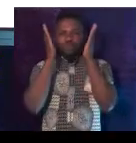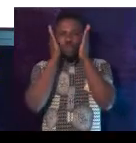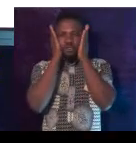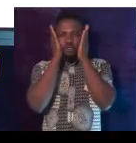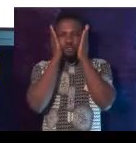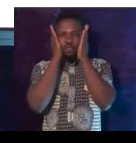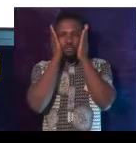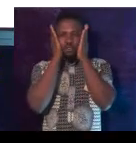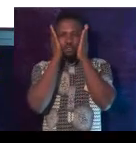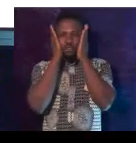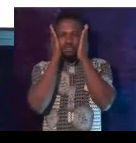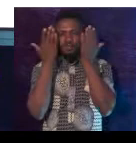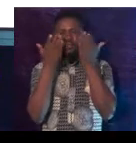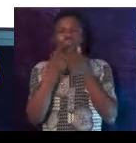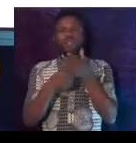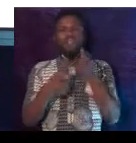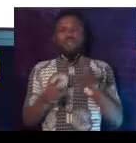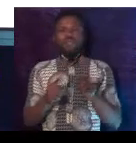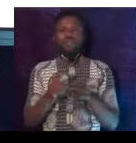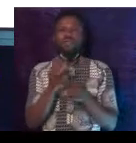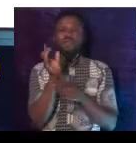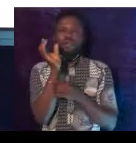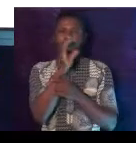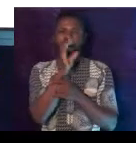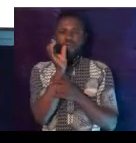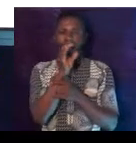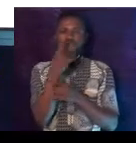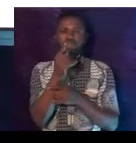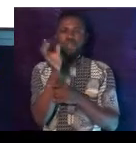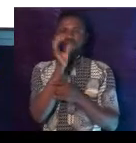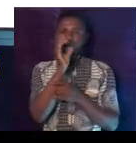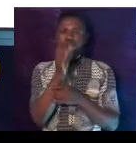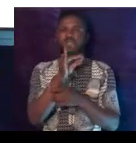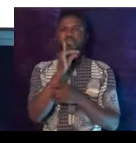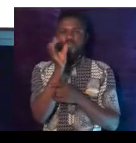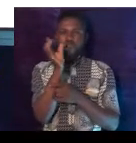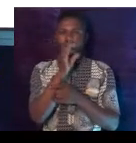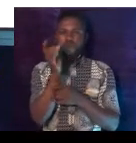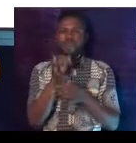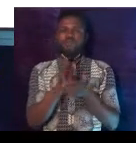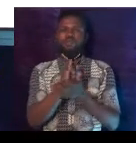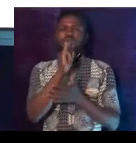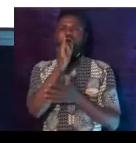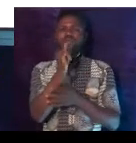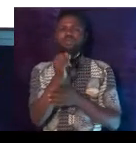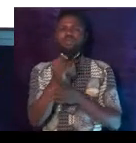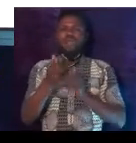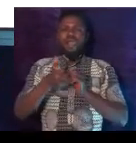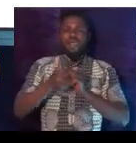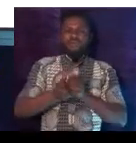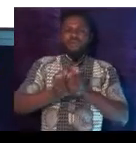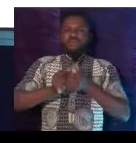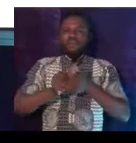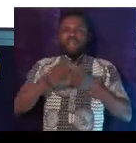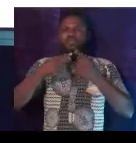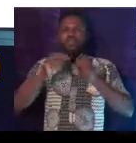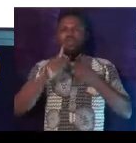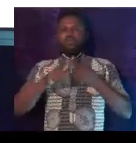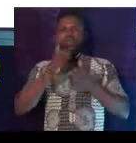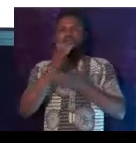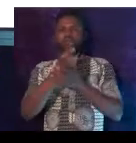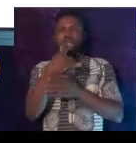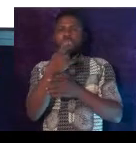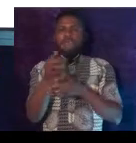Good. Use it to touch your cheek. What happens? The heat is hot. That is a